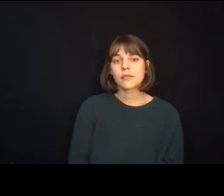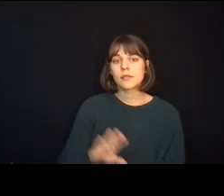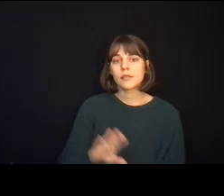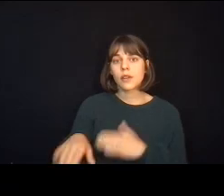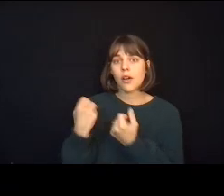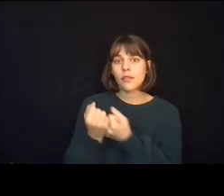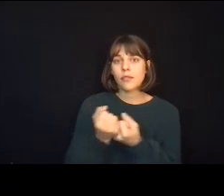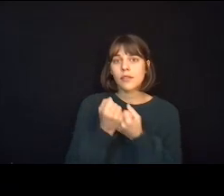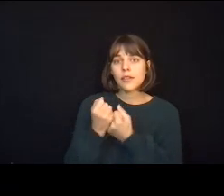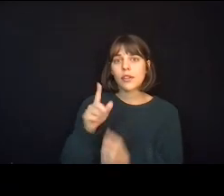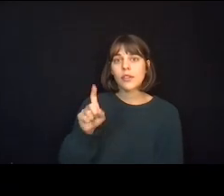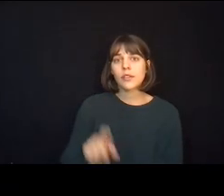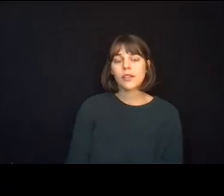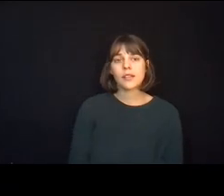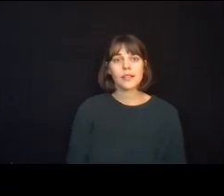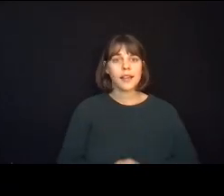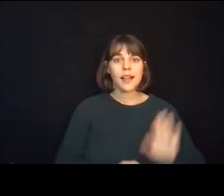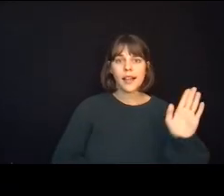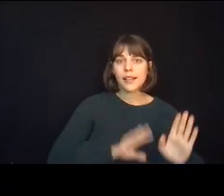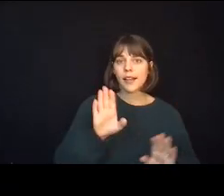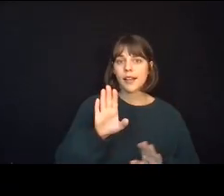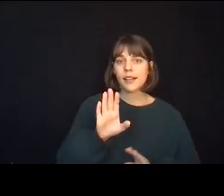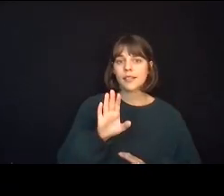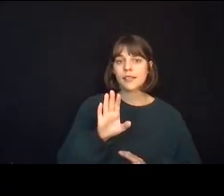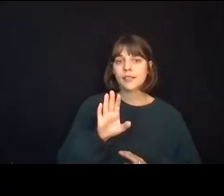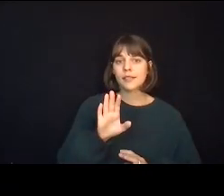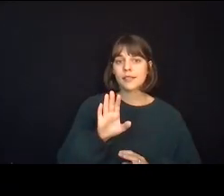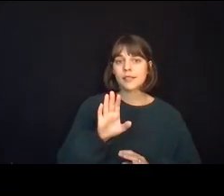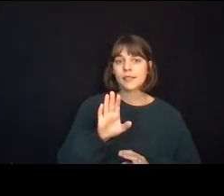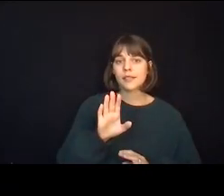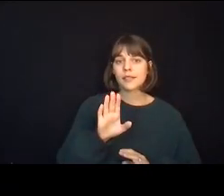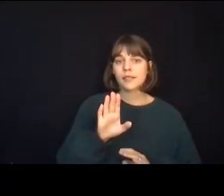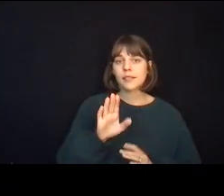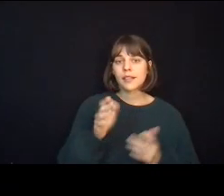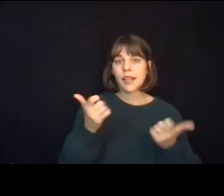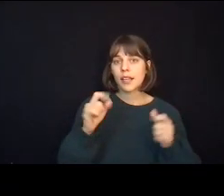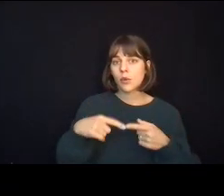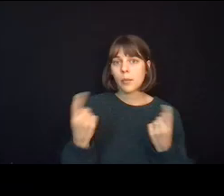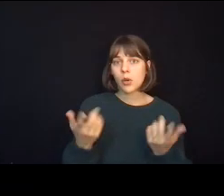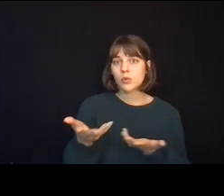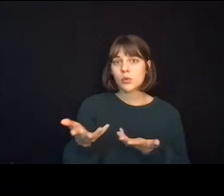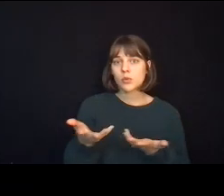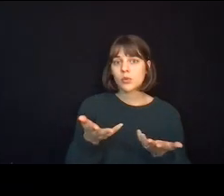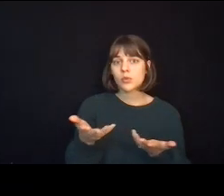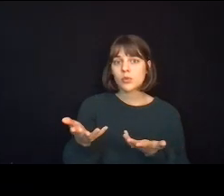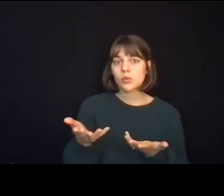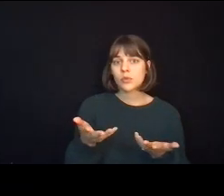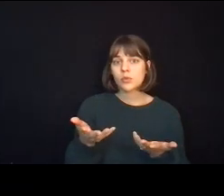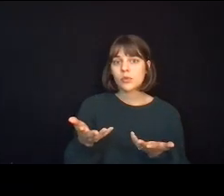All in favor? Aye. Aye. Aye. Anyone opposed?